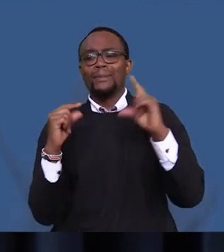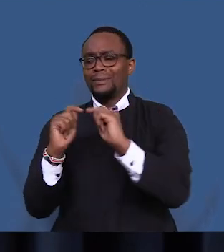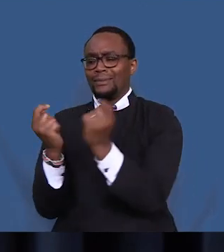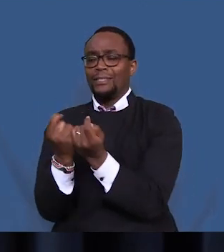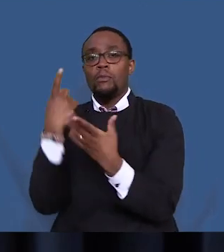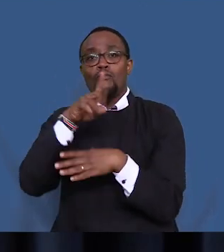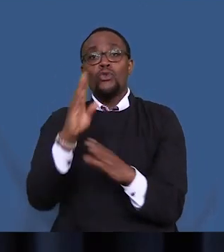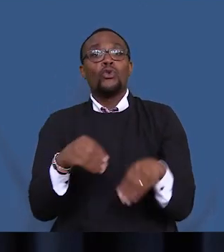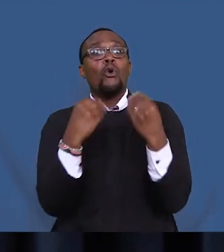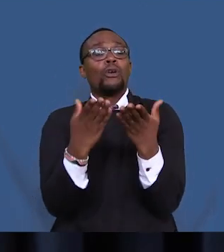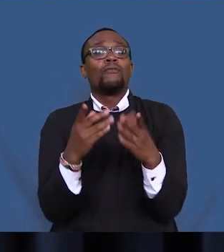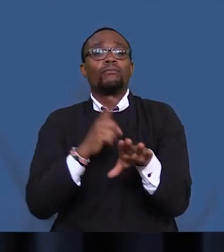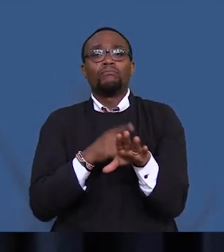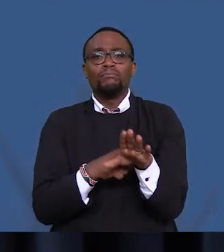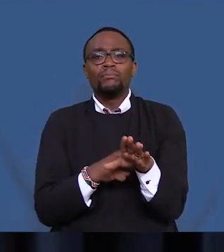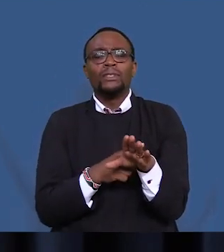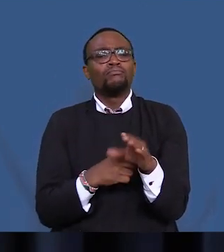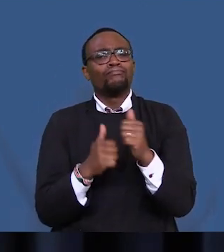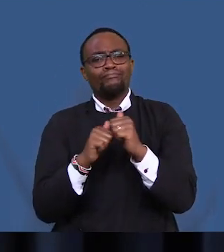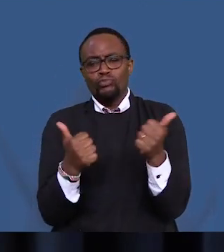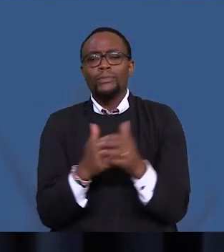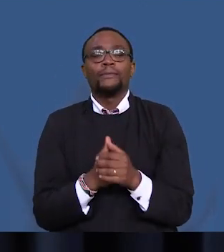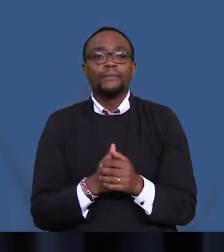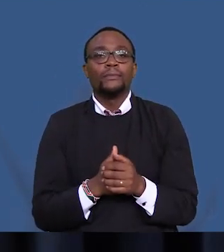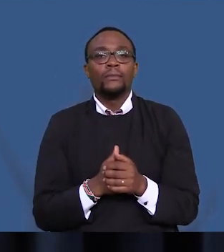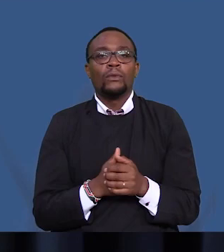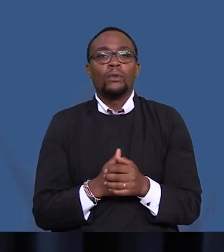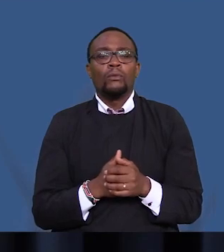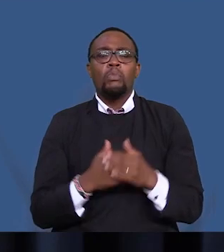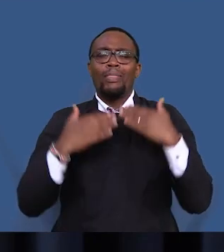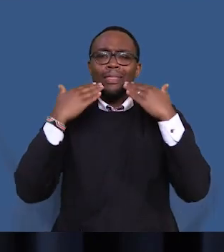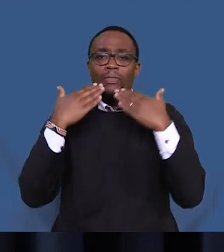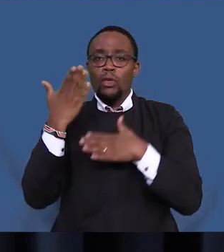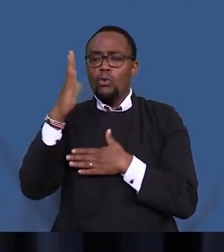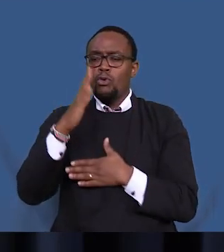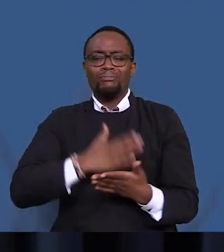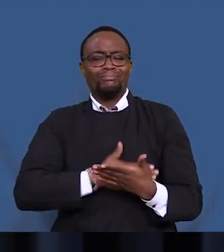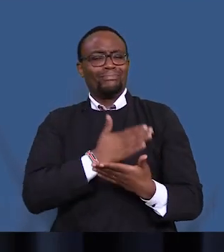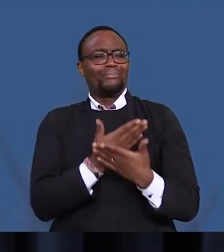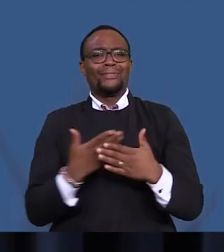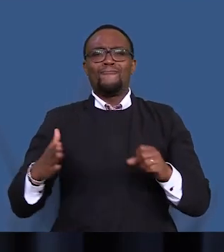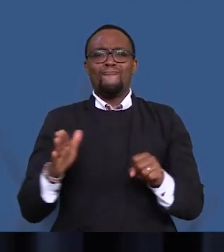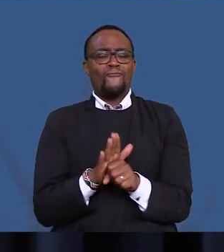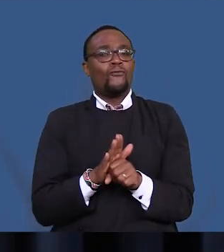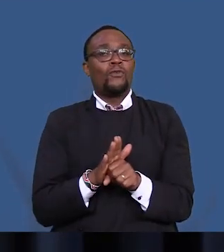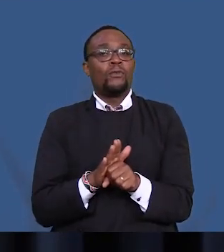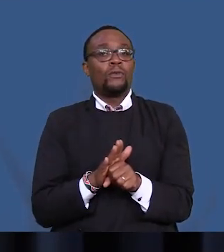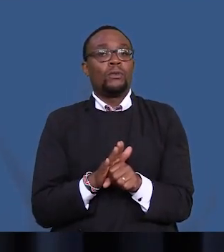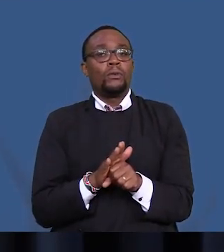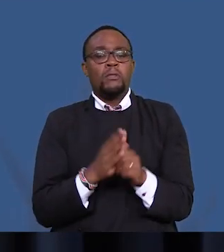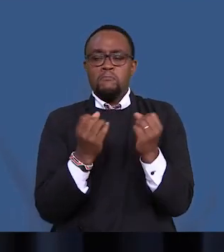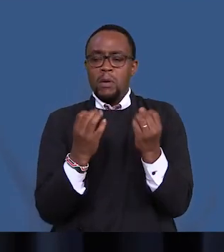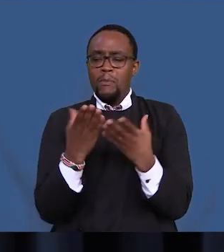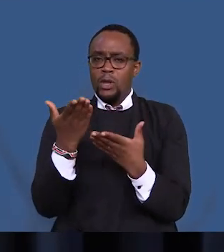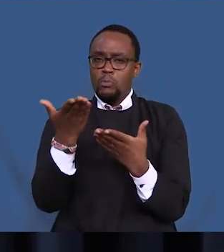your generosity in terms of your giving. We must say that God has been gracious, and for the much that has been placed in our